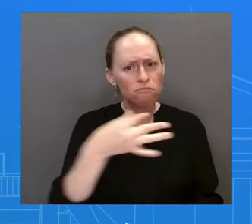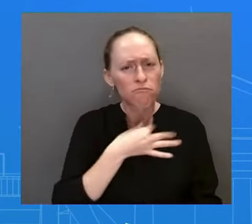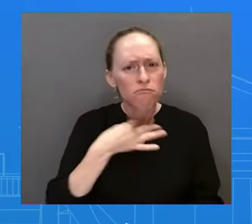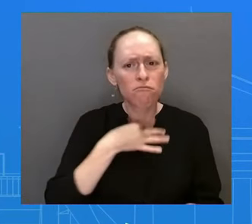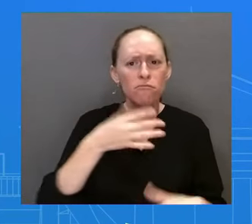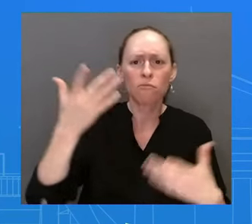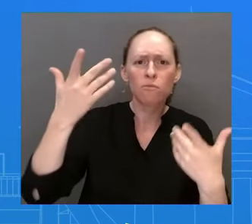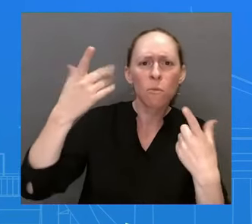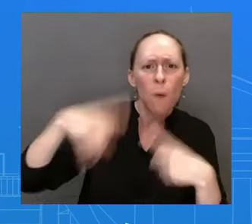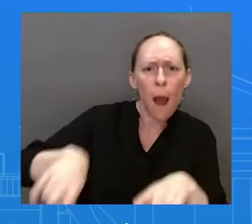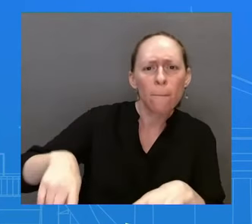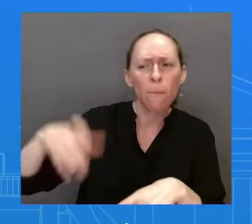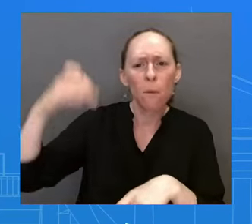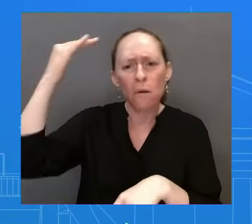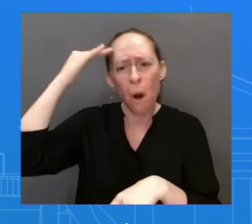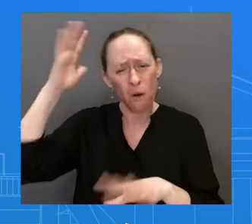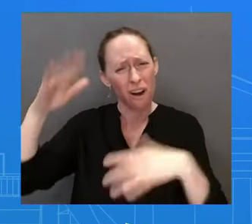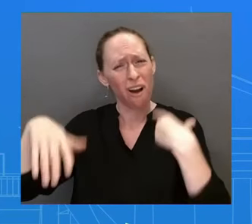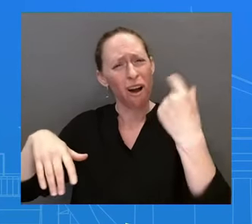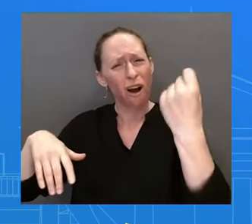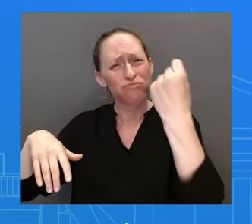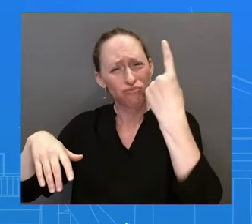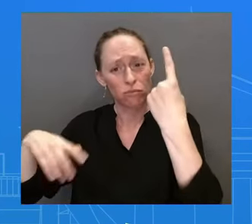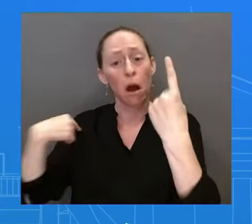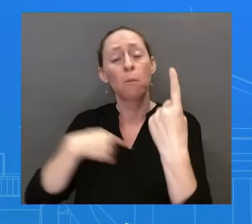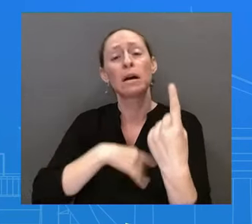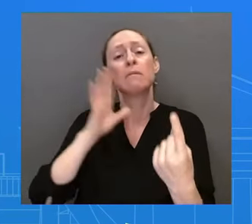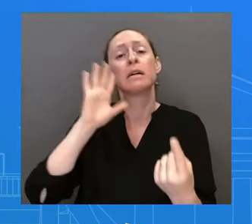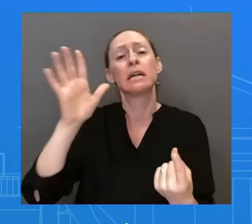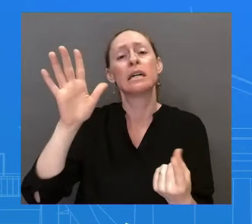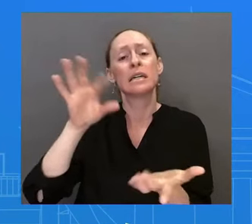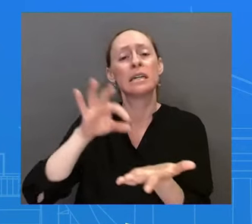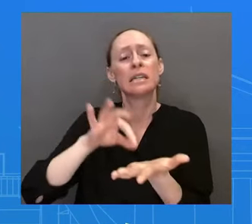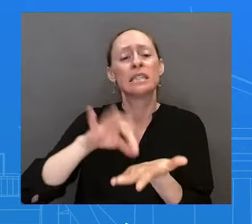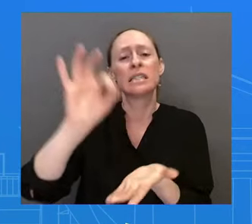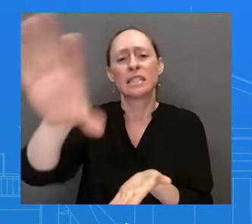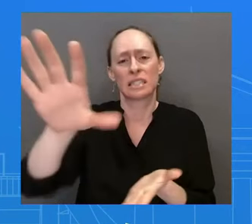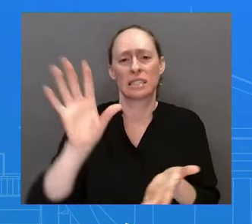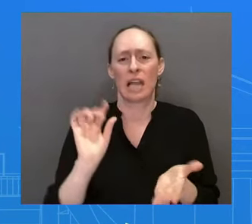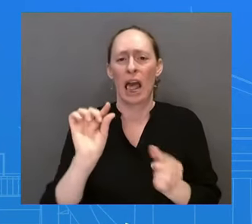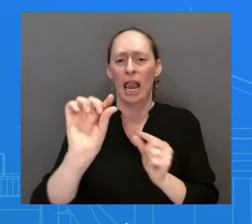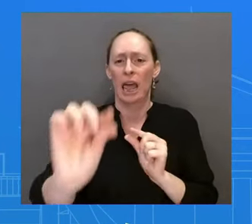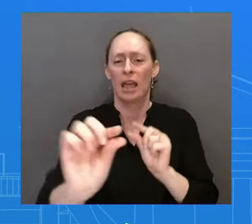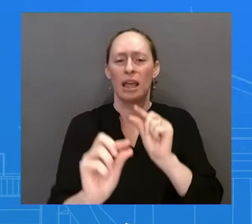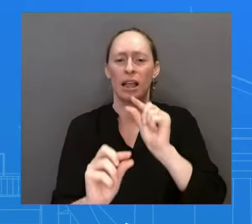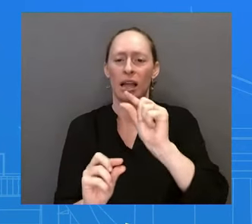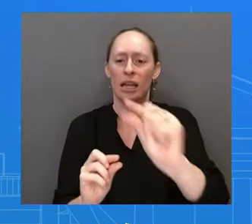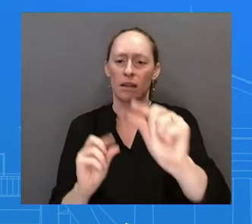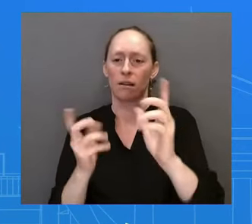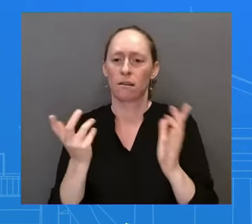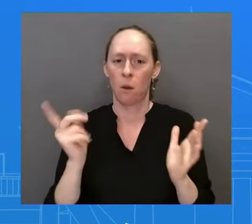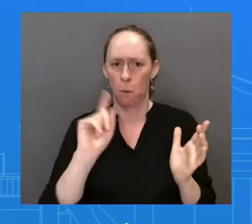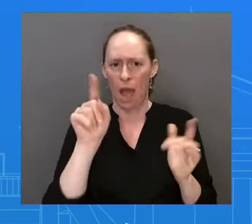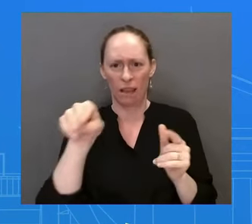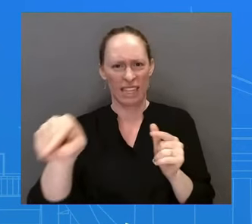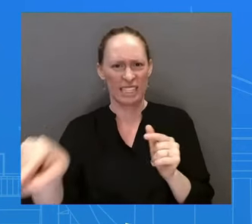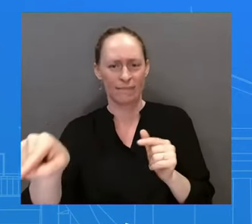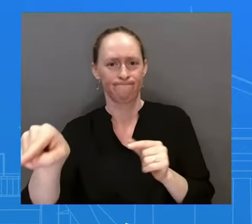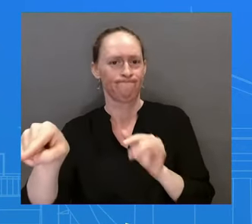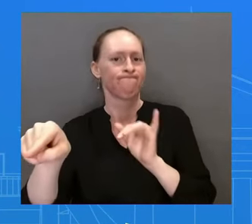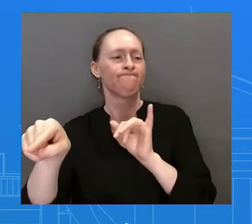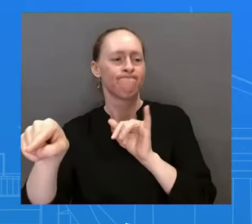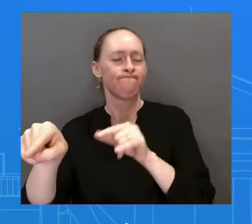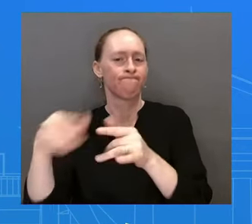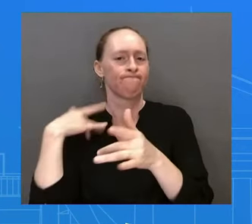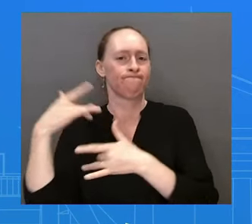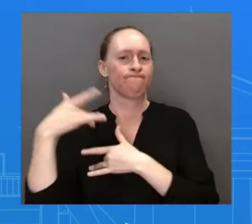provide you a steer and to let you know what the vulnerabilities are. Obviously, you and your bosses make the decision about whether you're going to